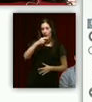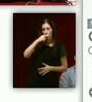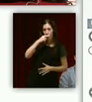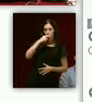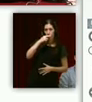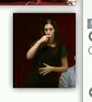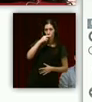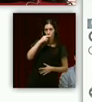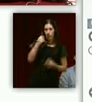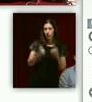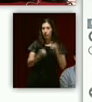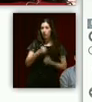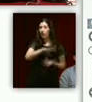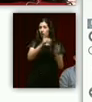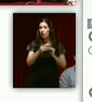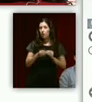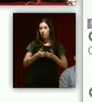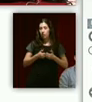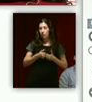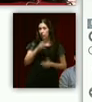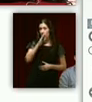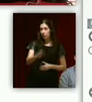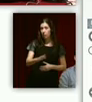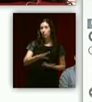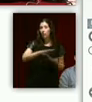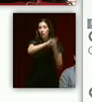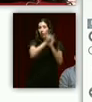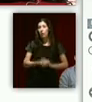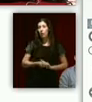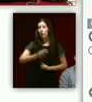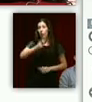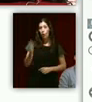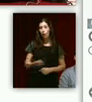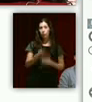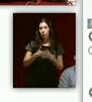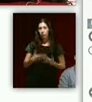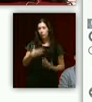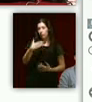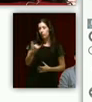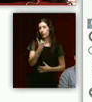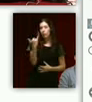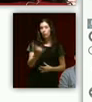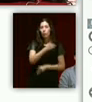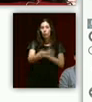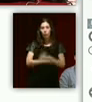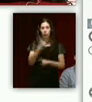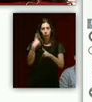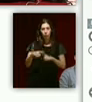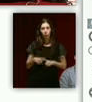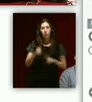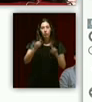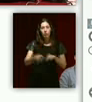example in Mario Kart. What we did was to adapt the typical remote to